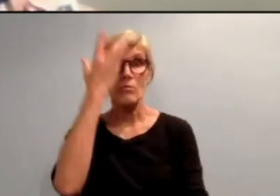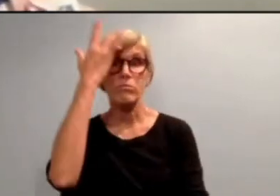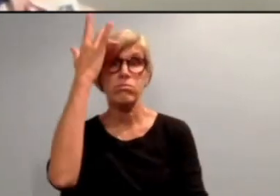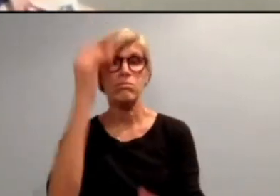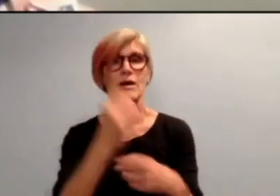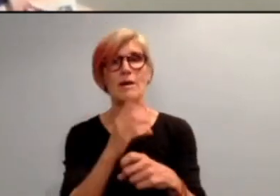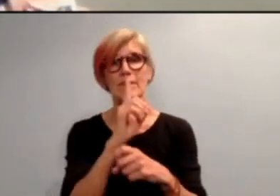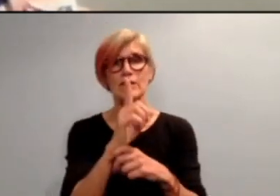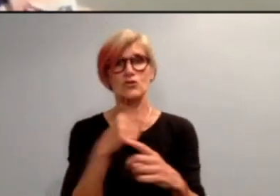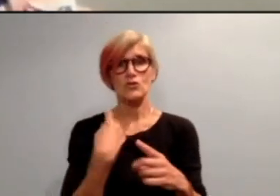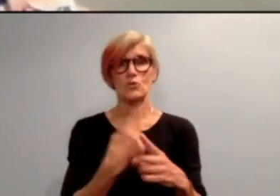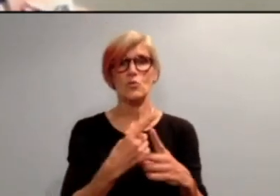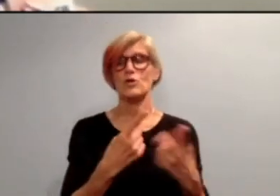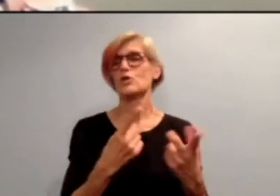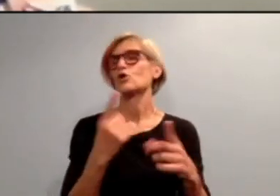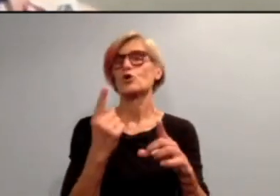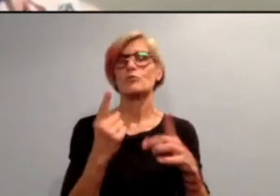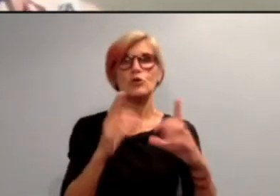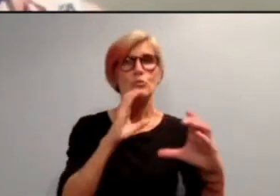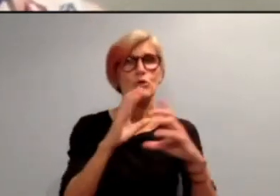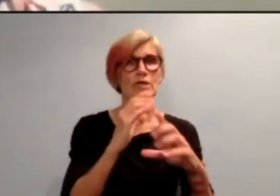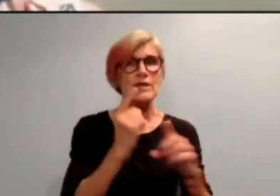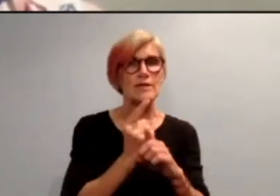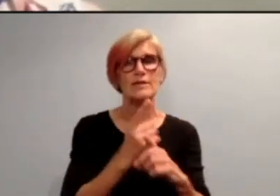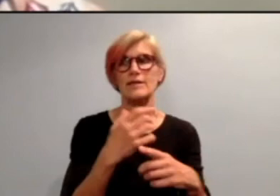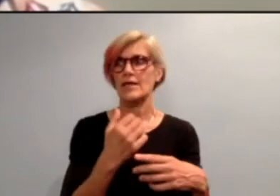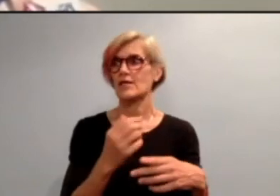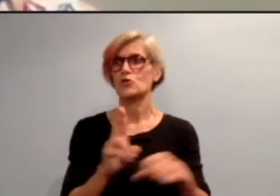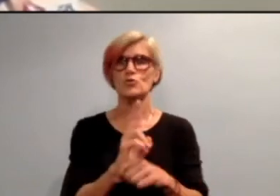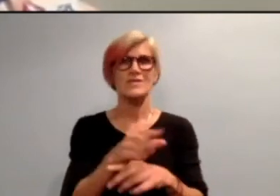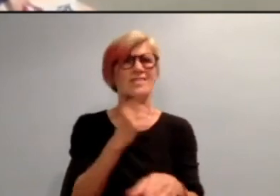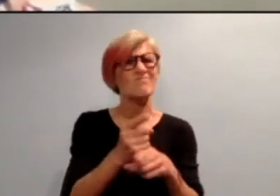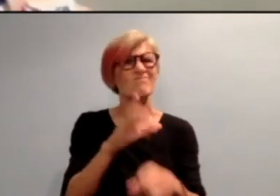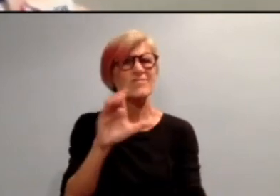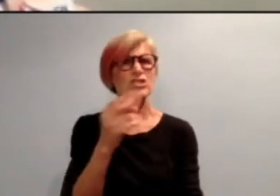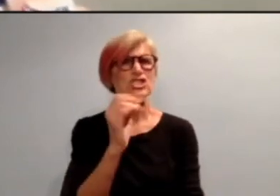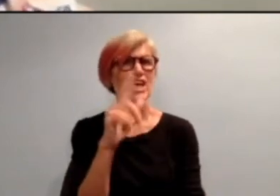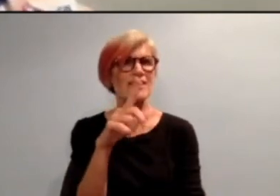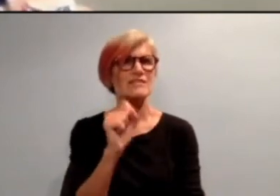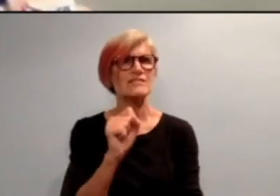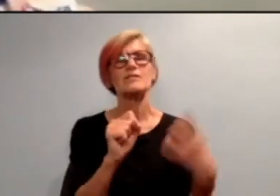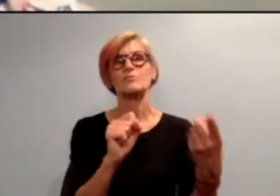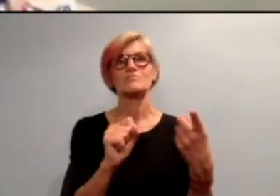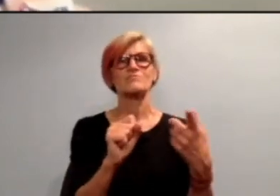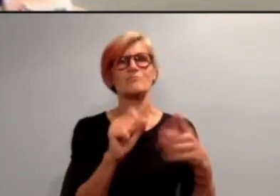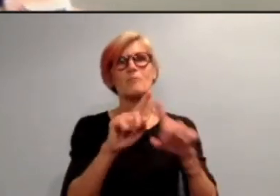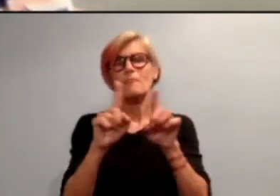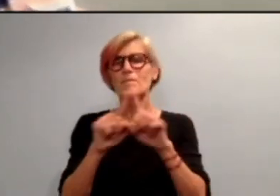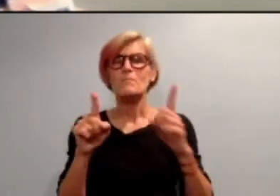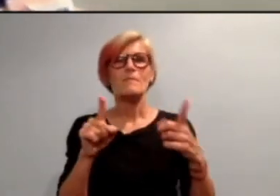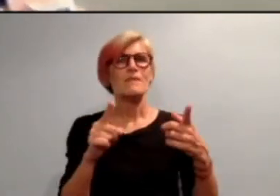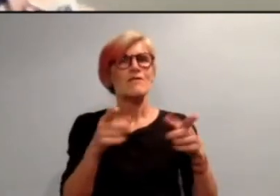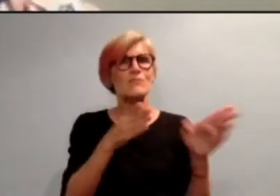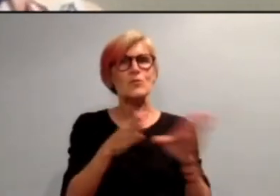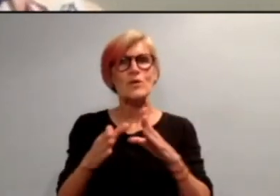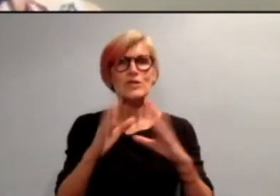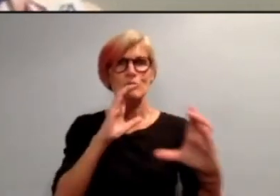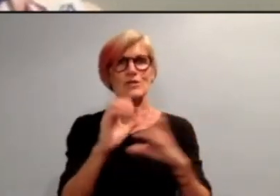and using the right channels and making sure we're there. As a refugee myself, as an immigrant myself, your stories resonate with